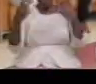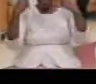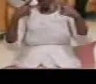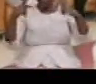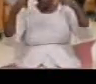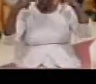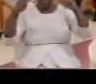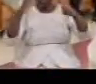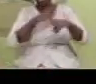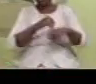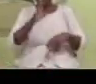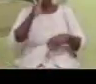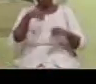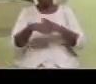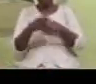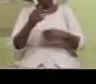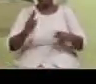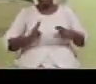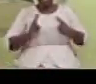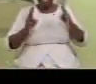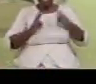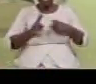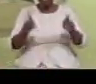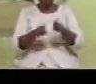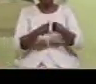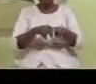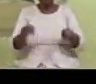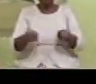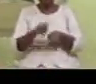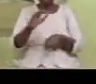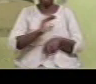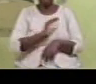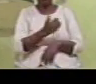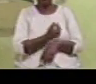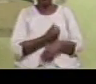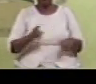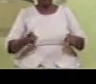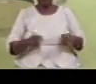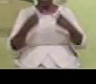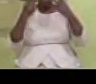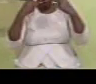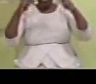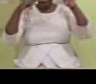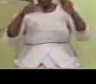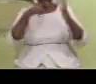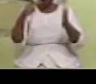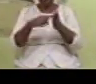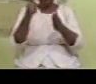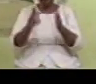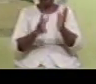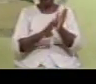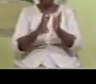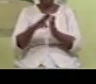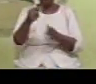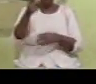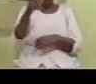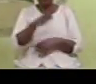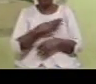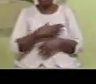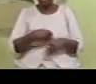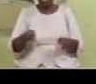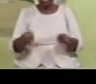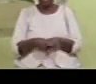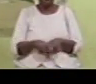be in health, even as thy soul prospereth." This is the will of God as revealed to us by